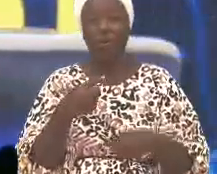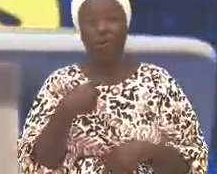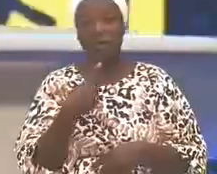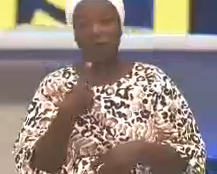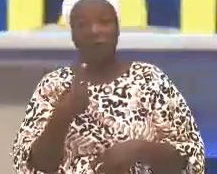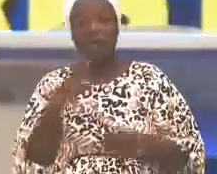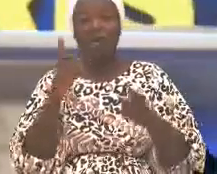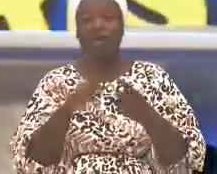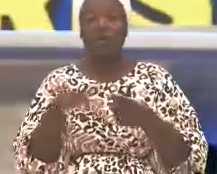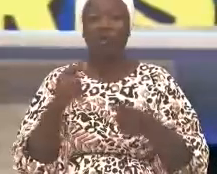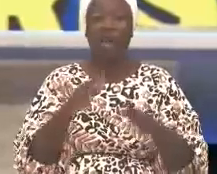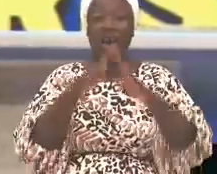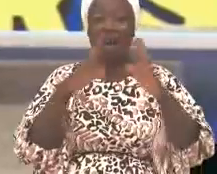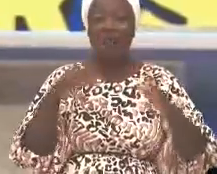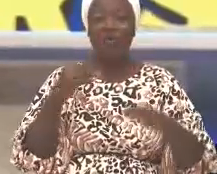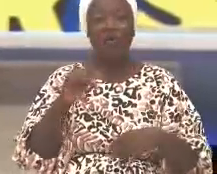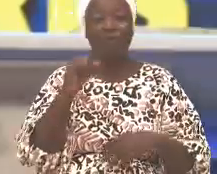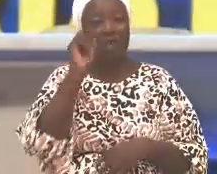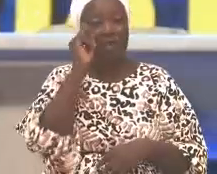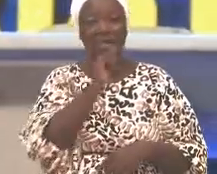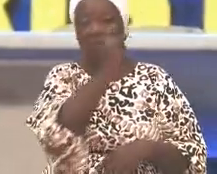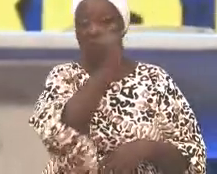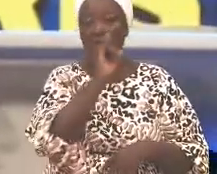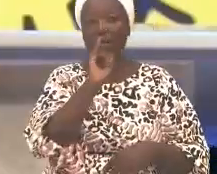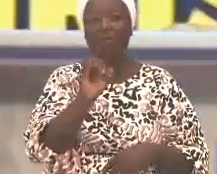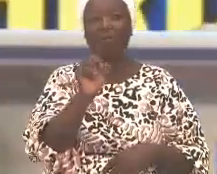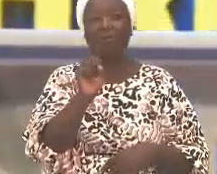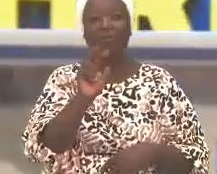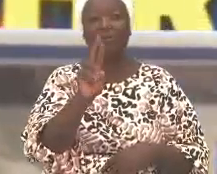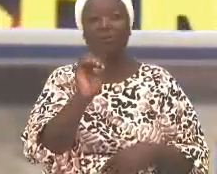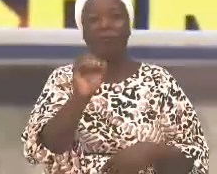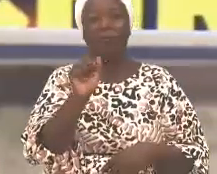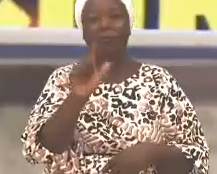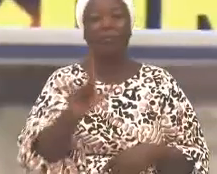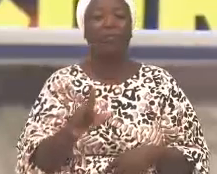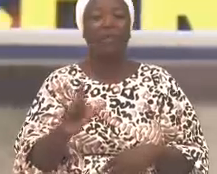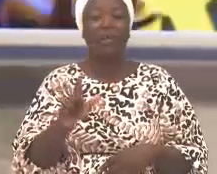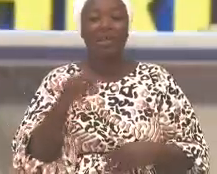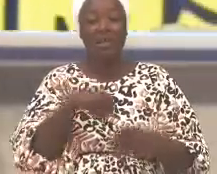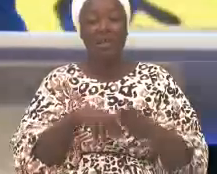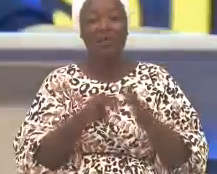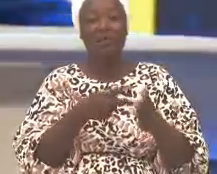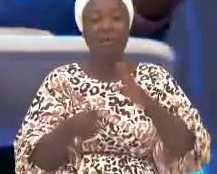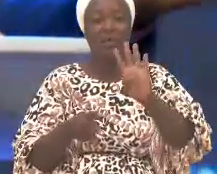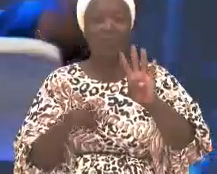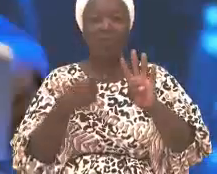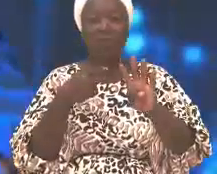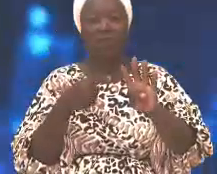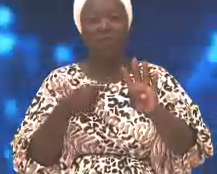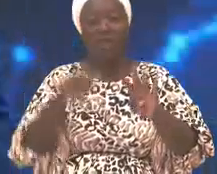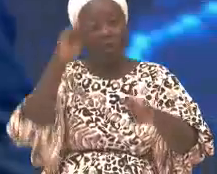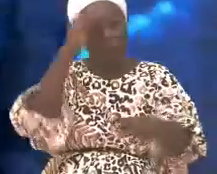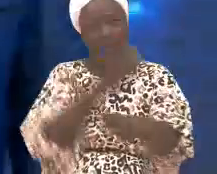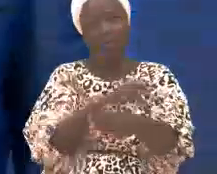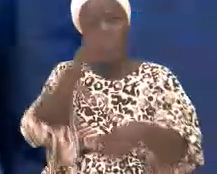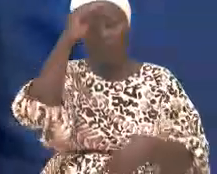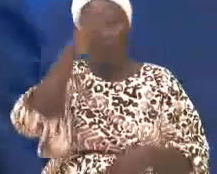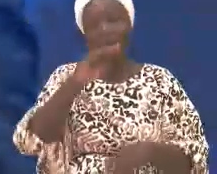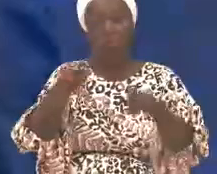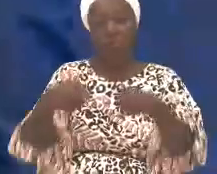house of Israel. Look at verse 4. In verse 4 it says, and he said unto me, Son of man, go, get